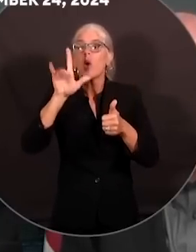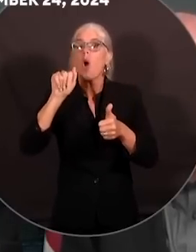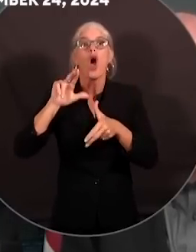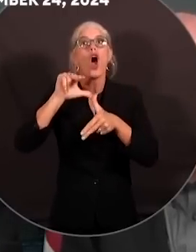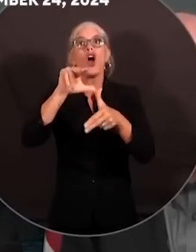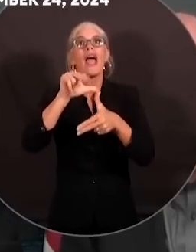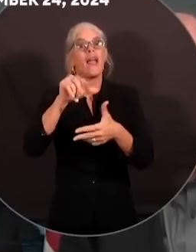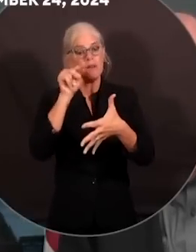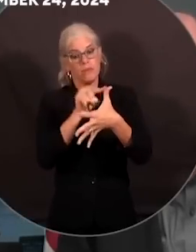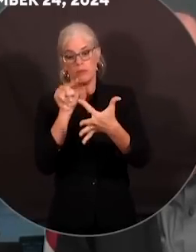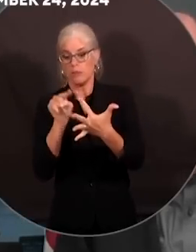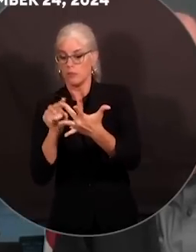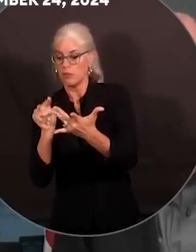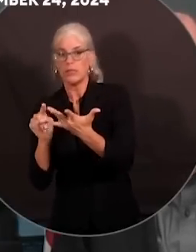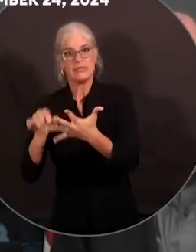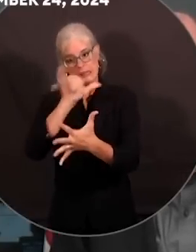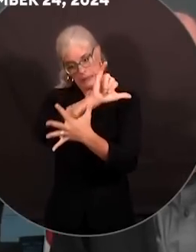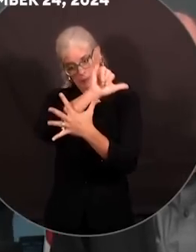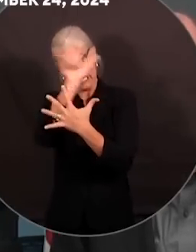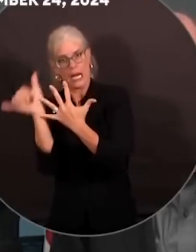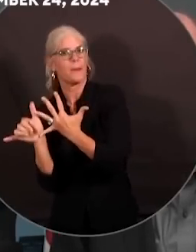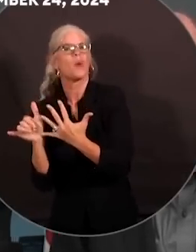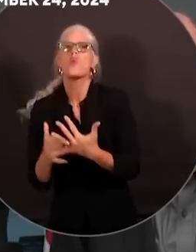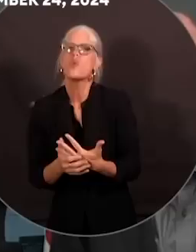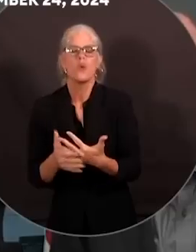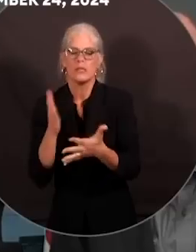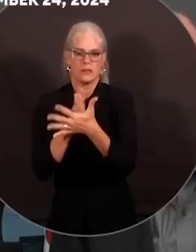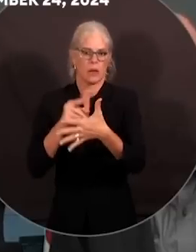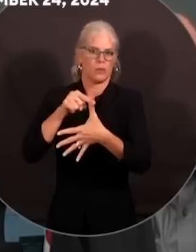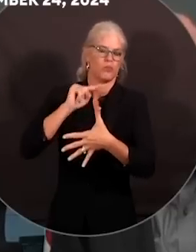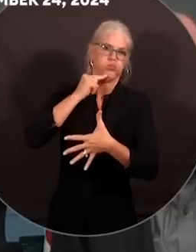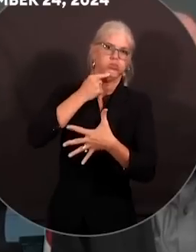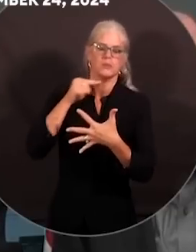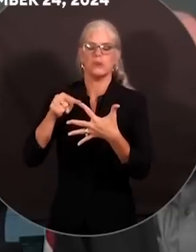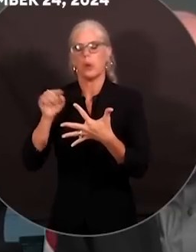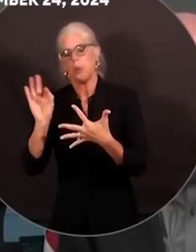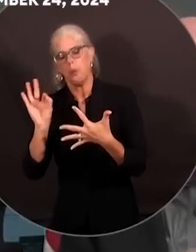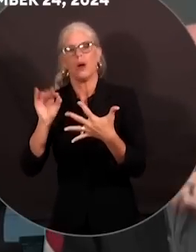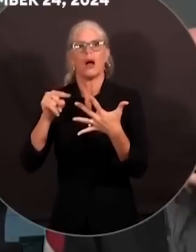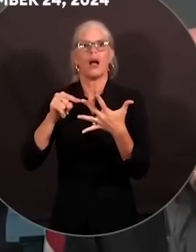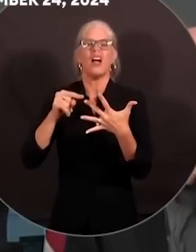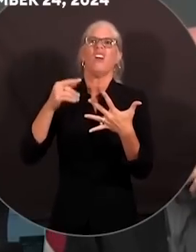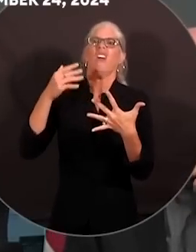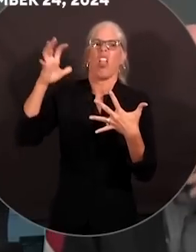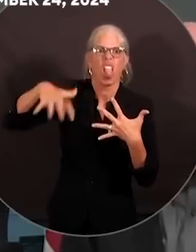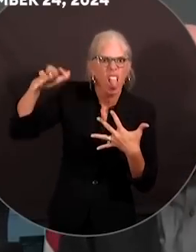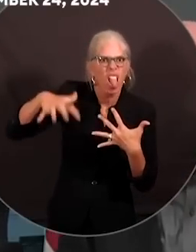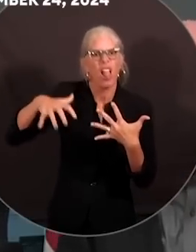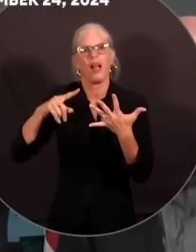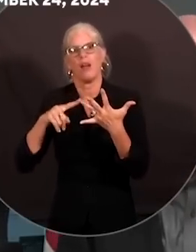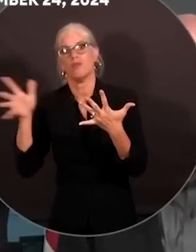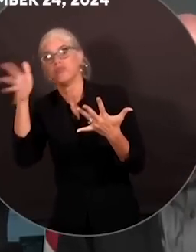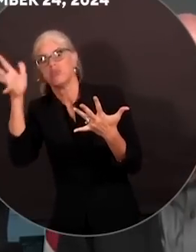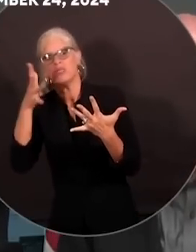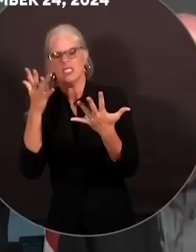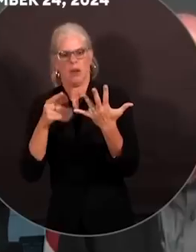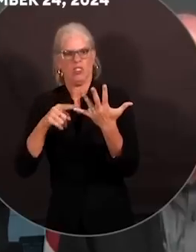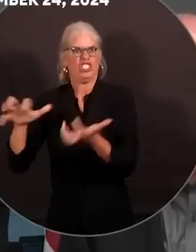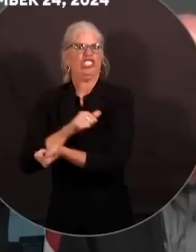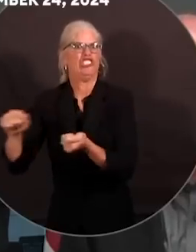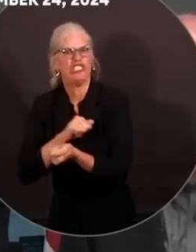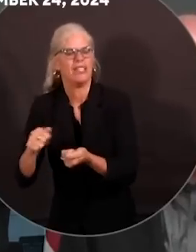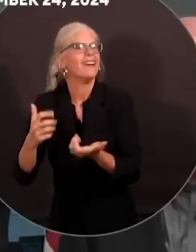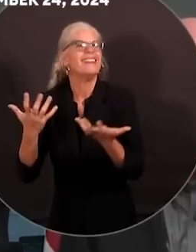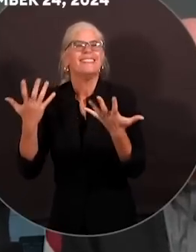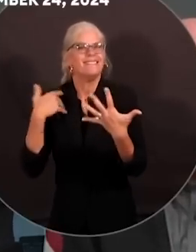but there's going to be some that potentially have bigger impacts than others. And there's some that are more vulnerable to impacts than others. I mean,